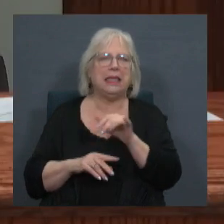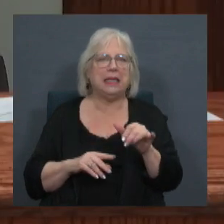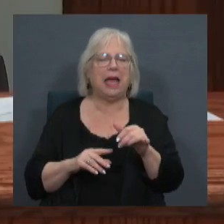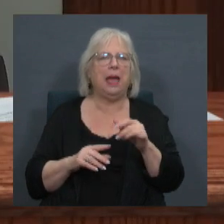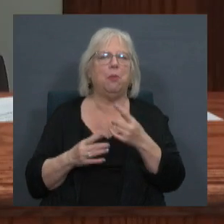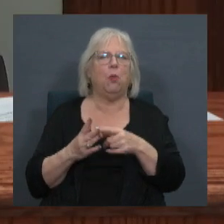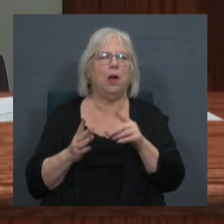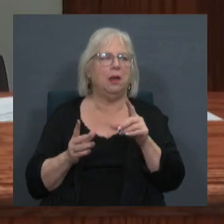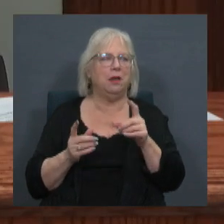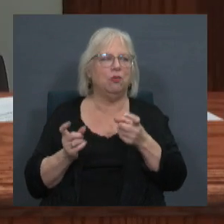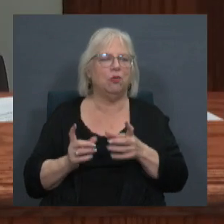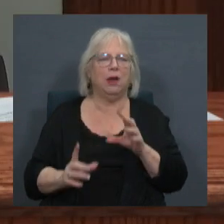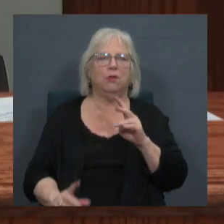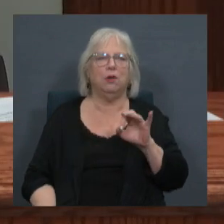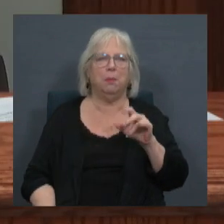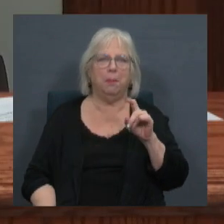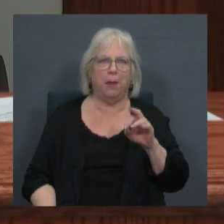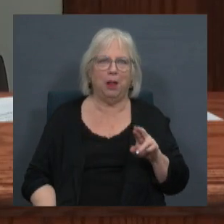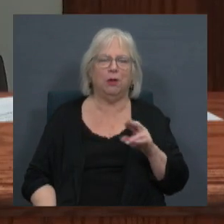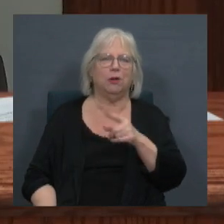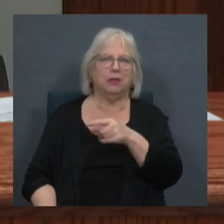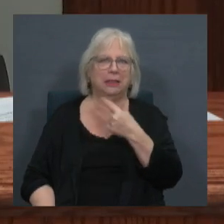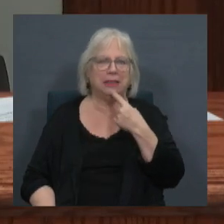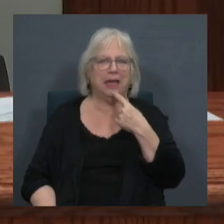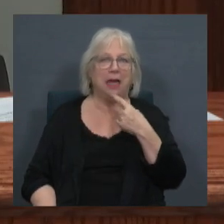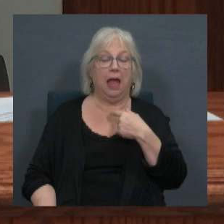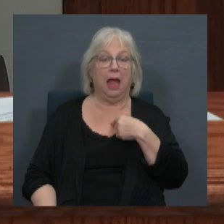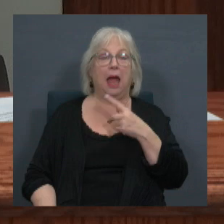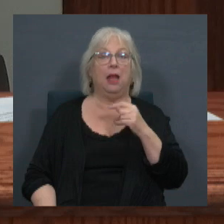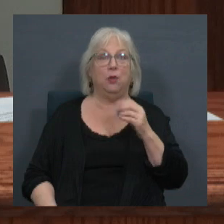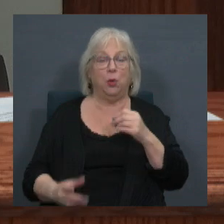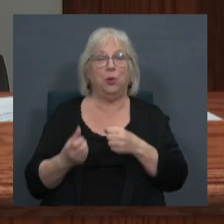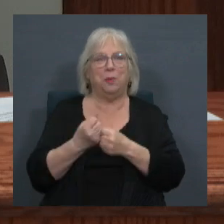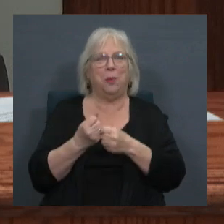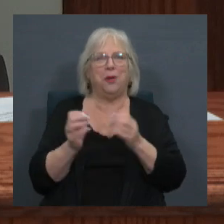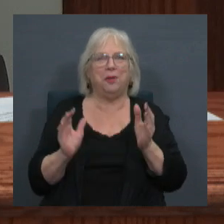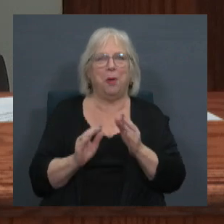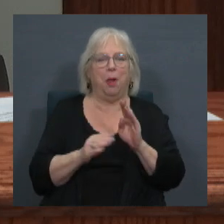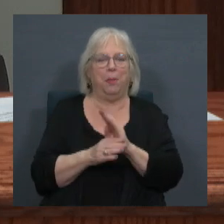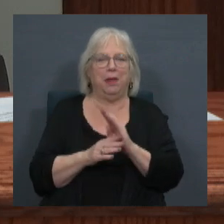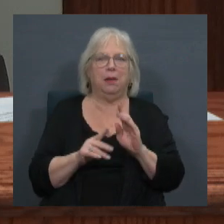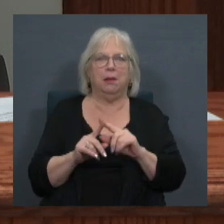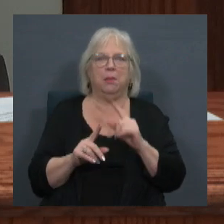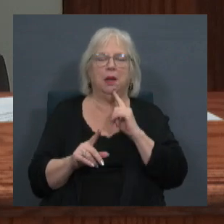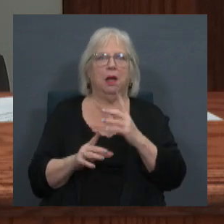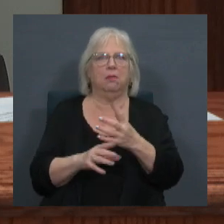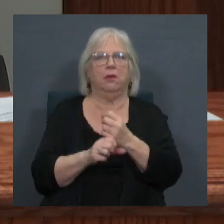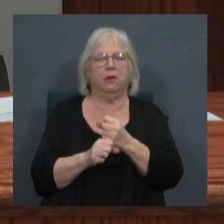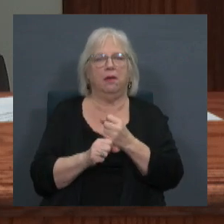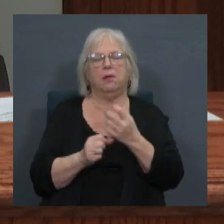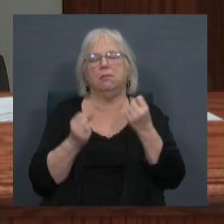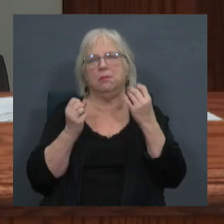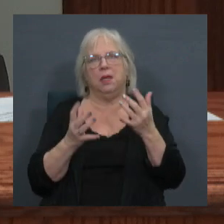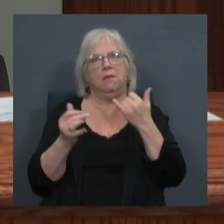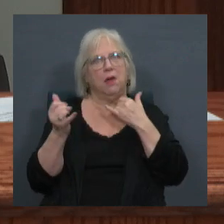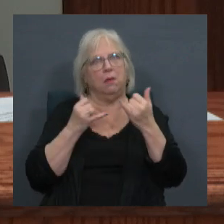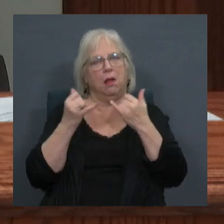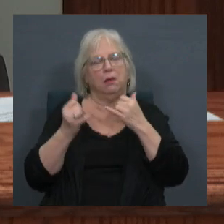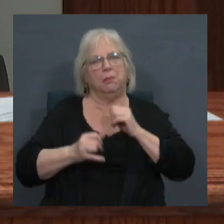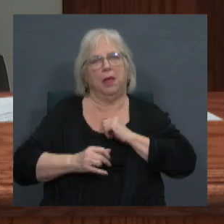Director Miller's comments, and I too support small businesses, but I received a lot of phone calls